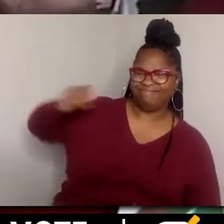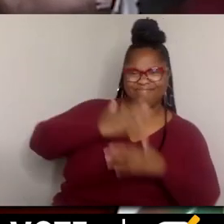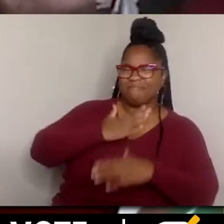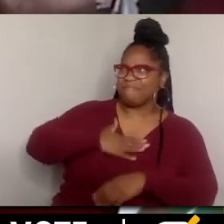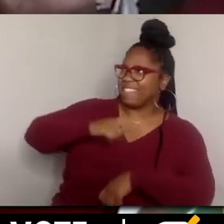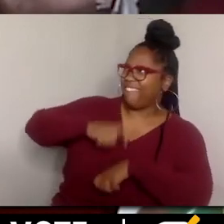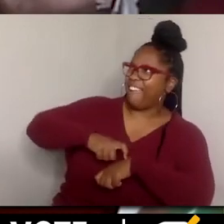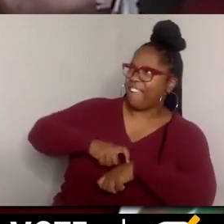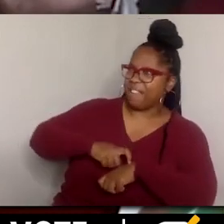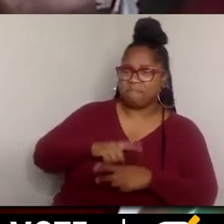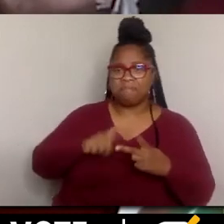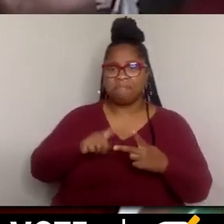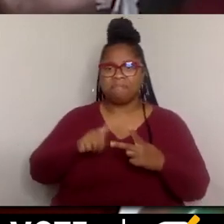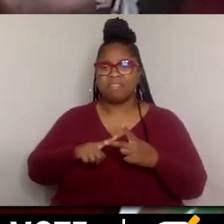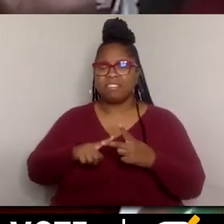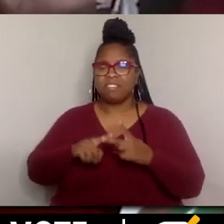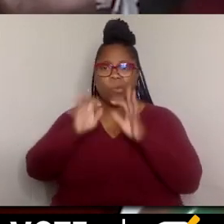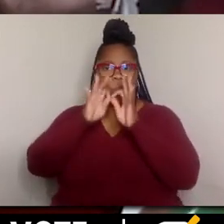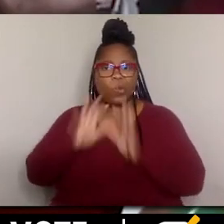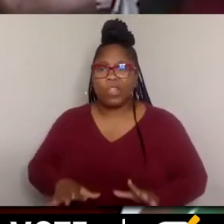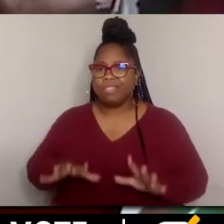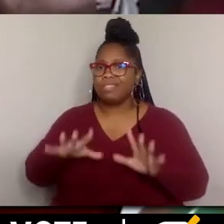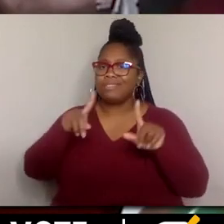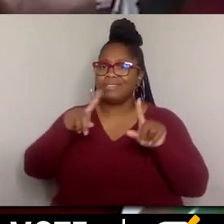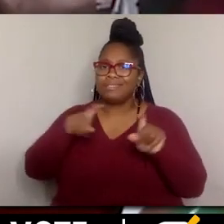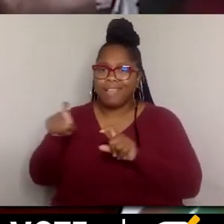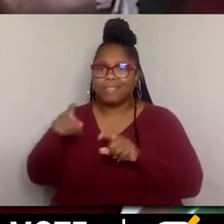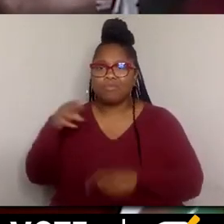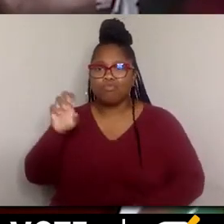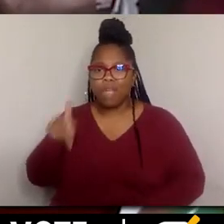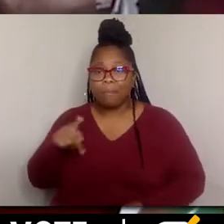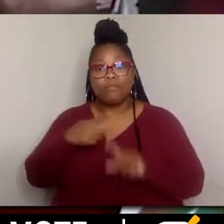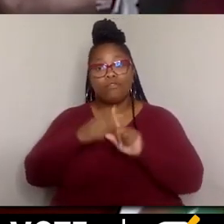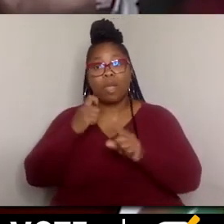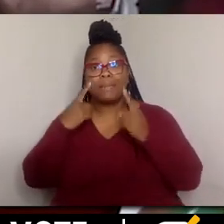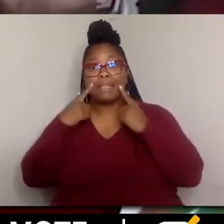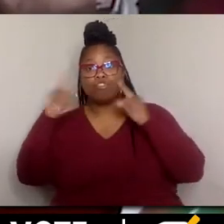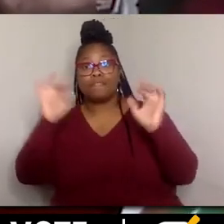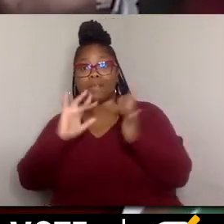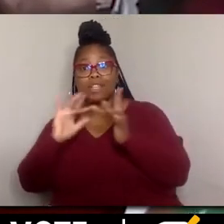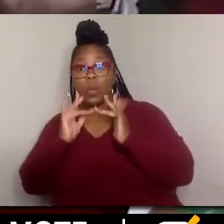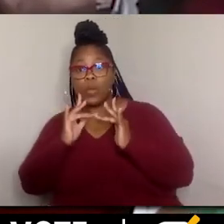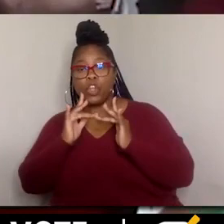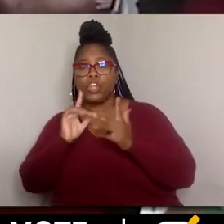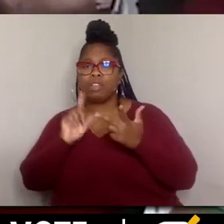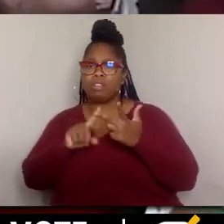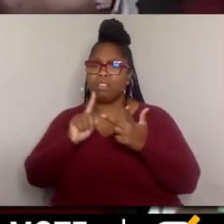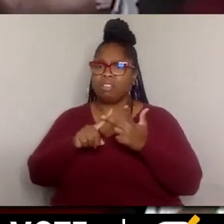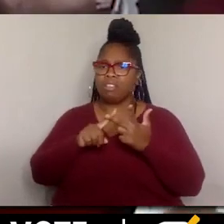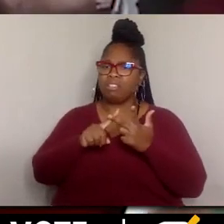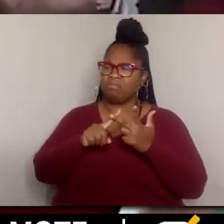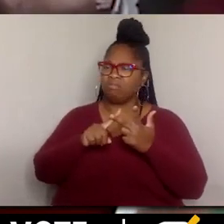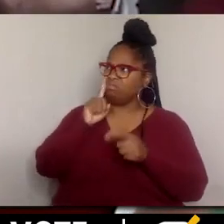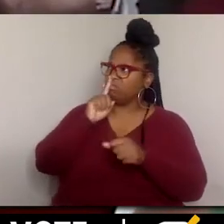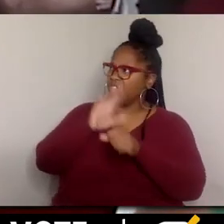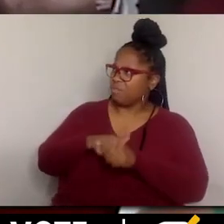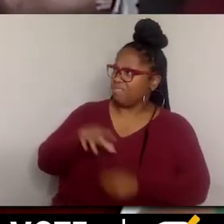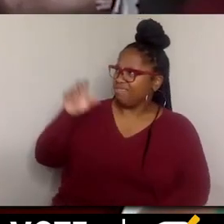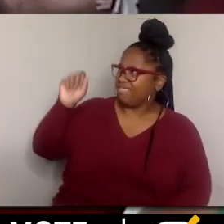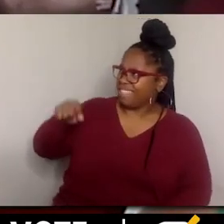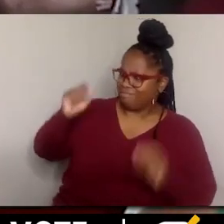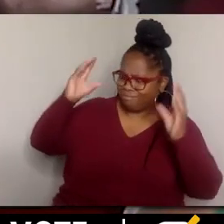prep from the Achievement Network, and reaffirming that teachers are the professional experts in the